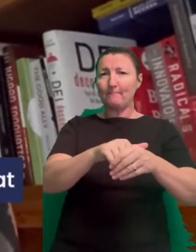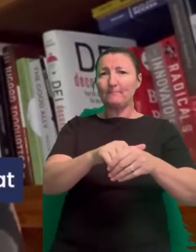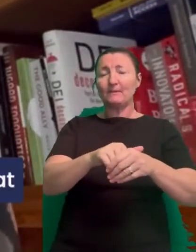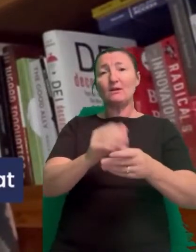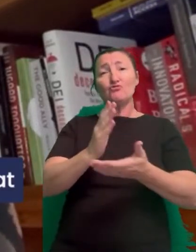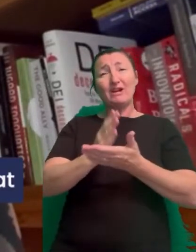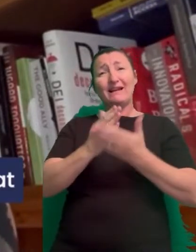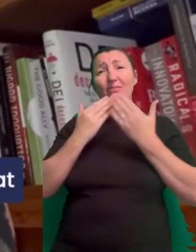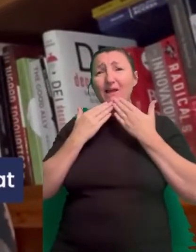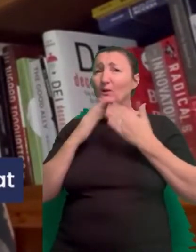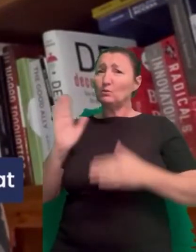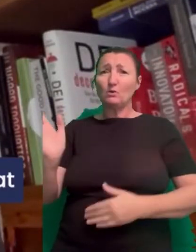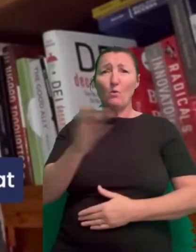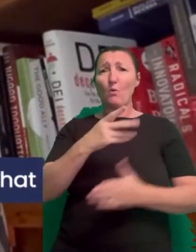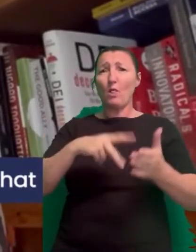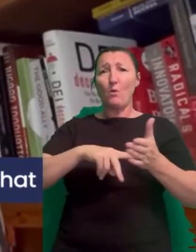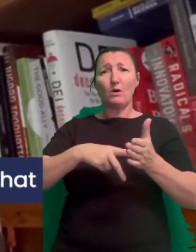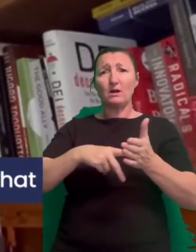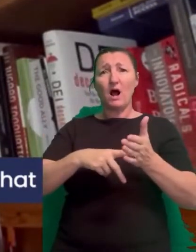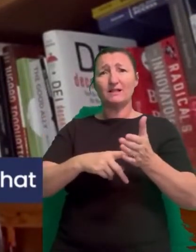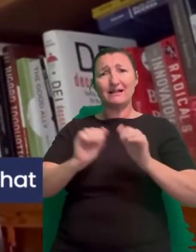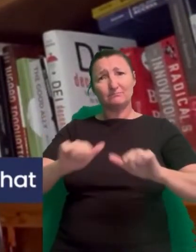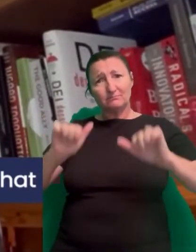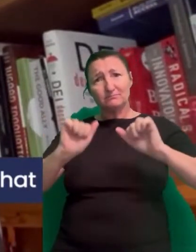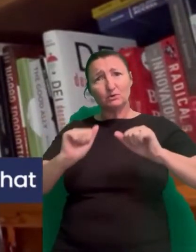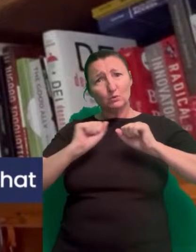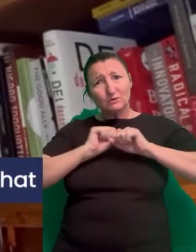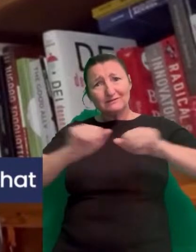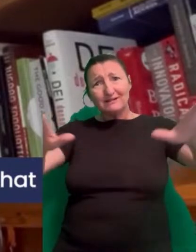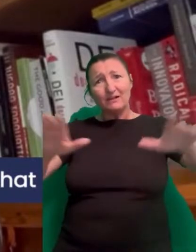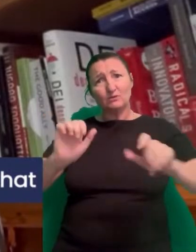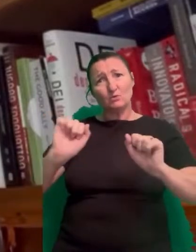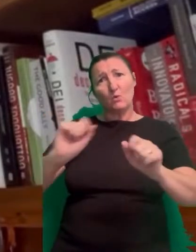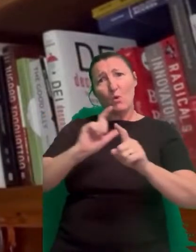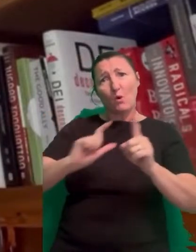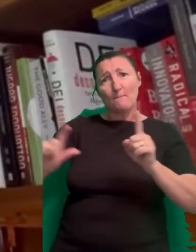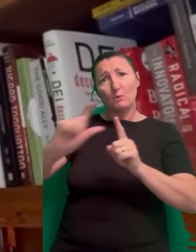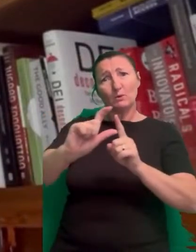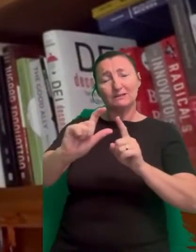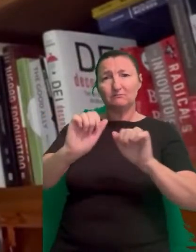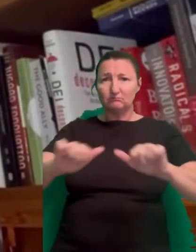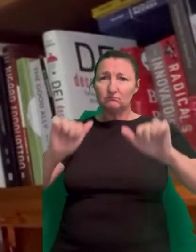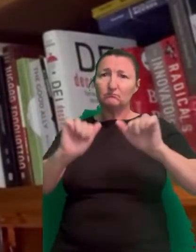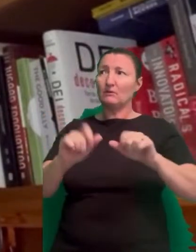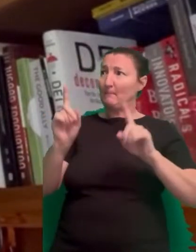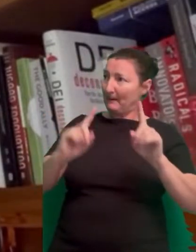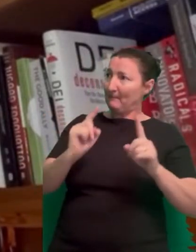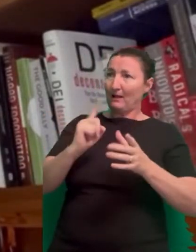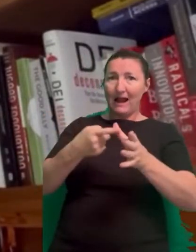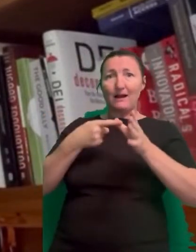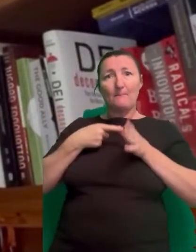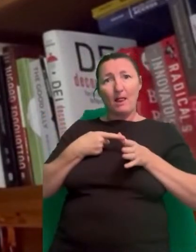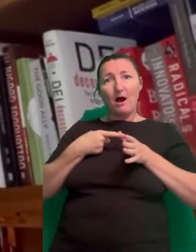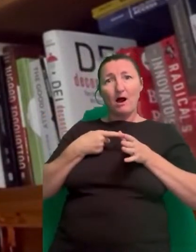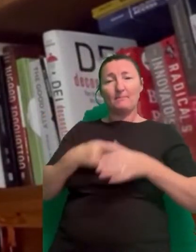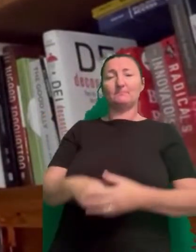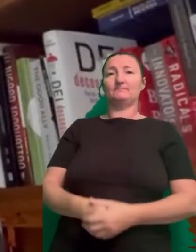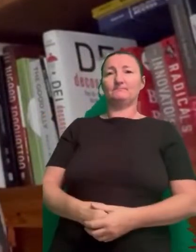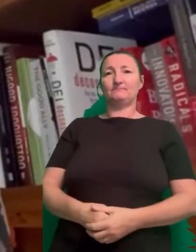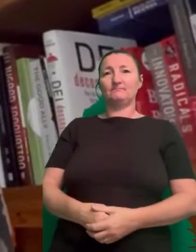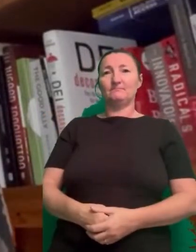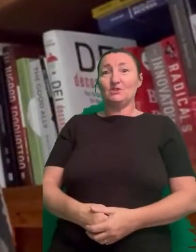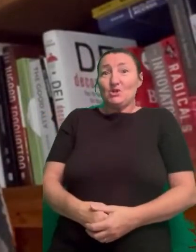organisations who work so hard to make sure that this is known across their communities, and those that wish to apply for the award can.